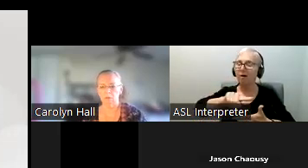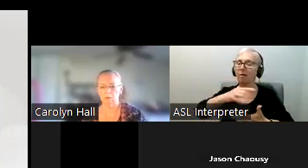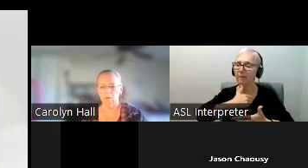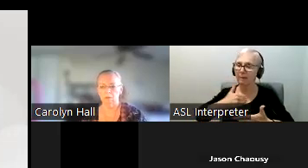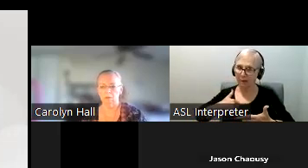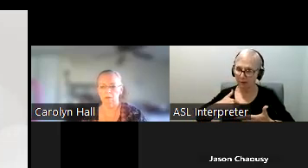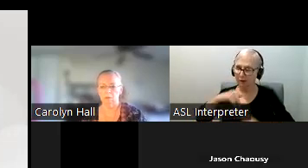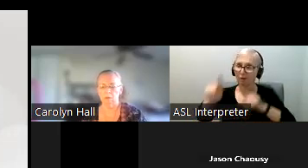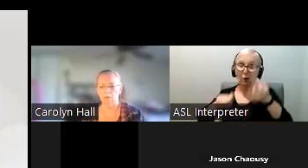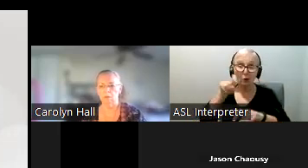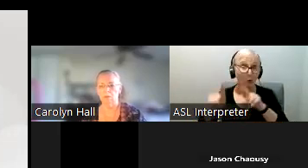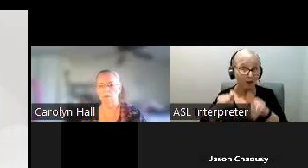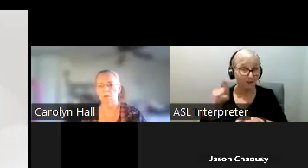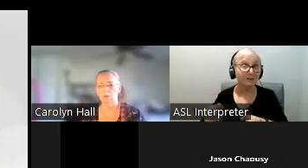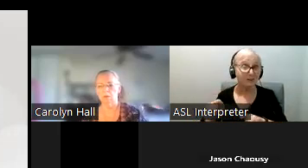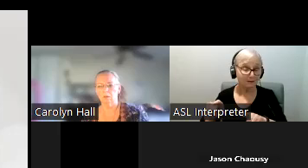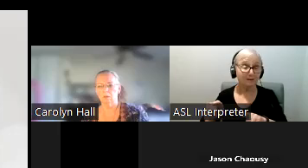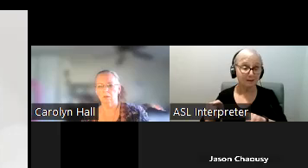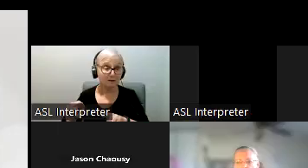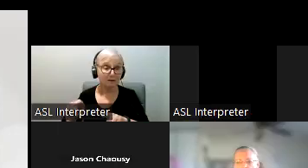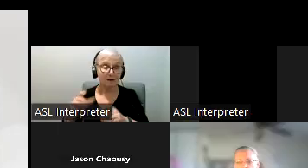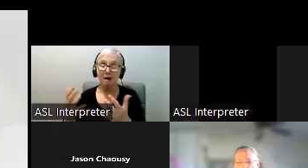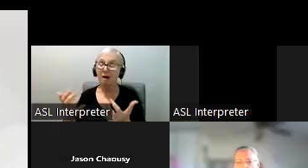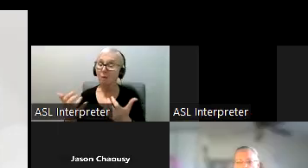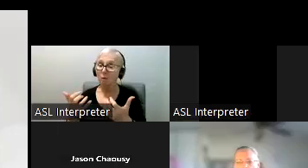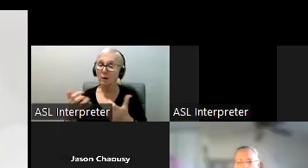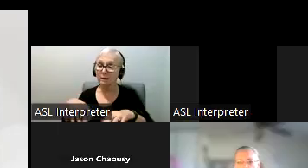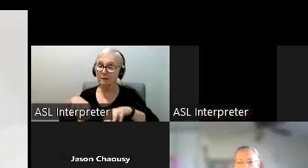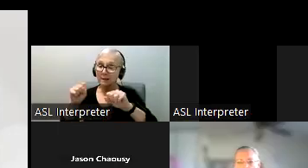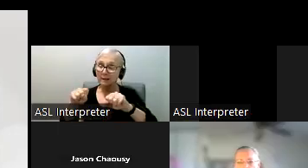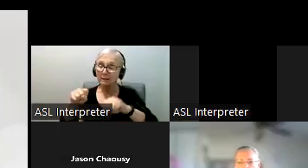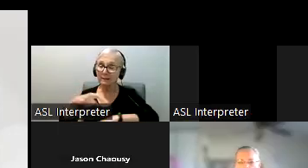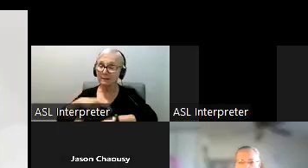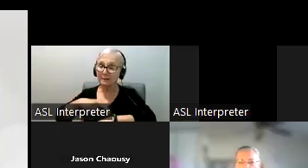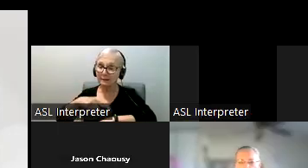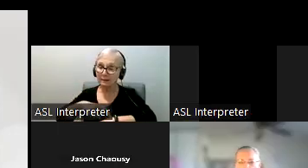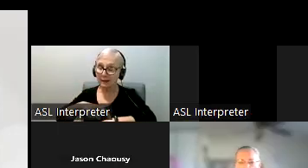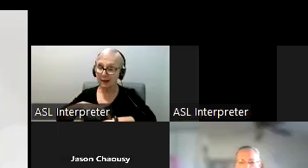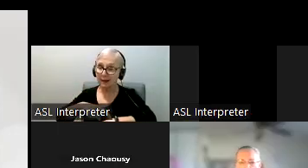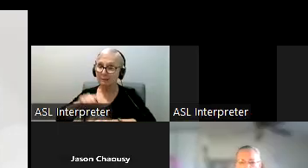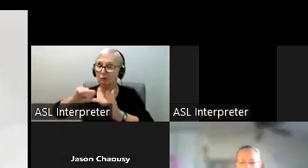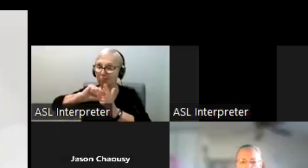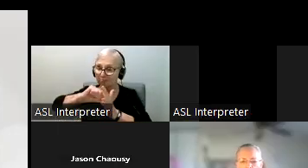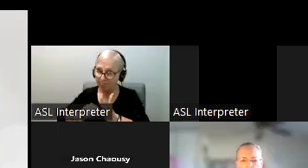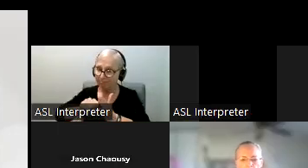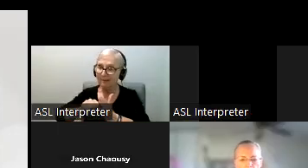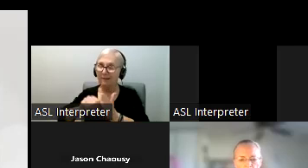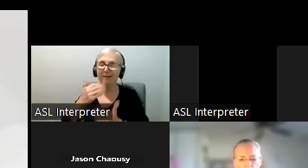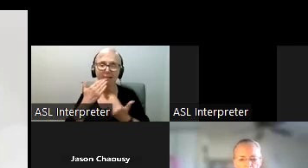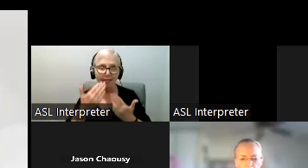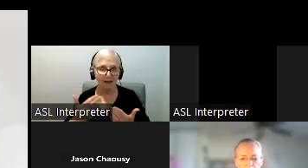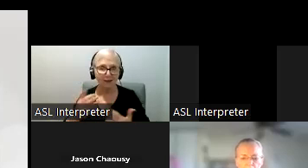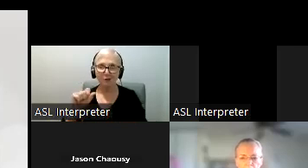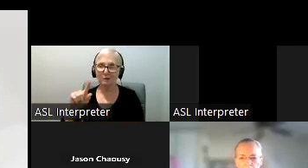all your questions. I want to take the time and reiterate, thank you so much for this presentation,